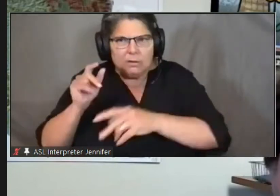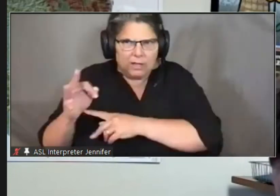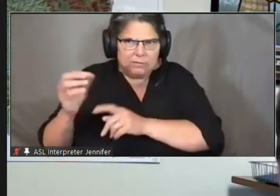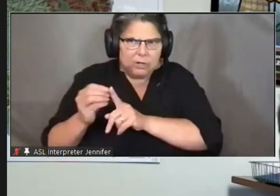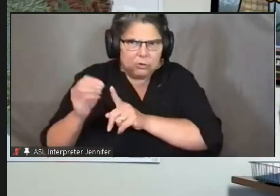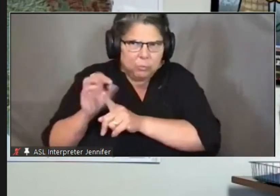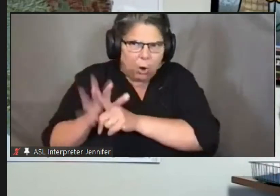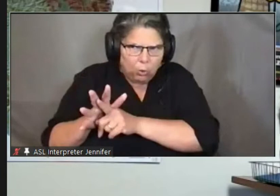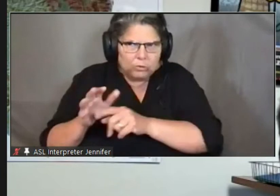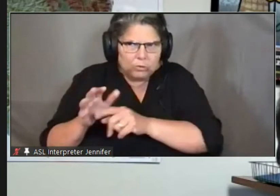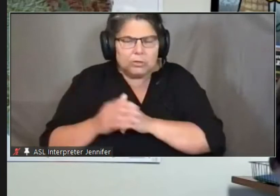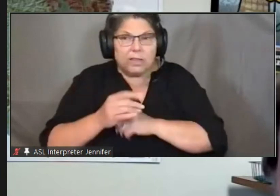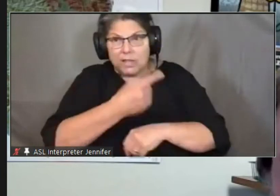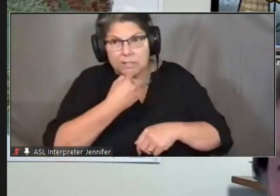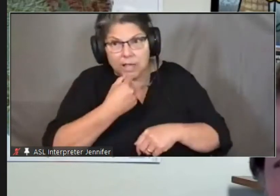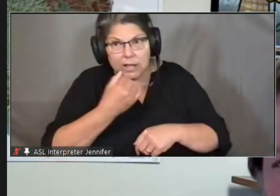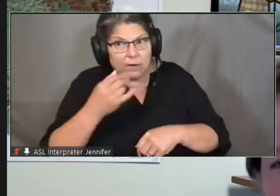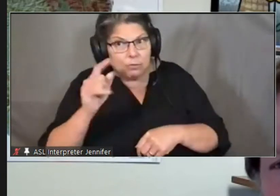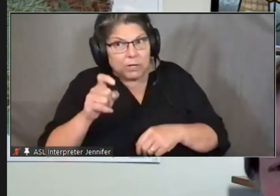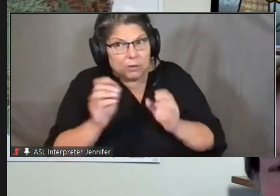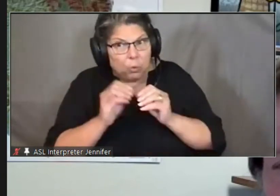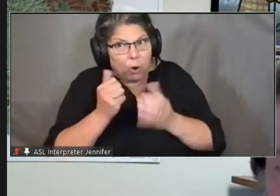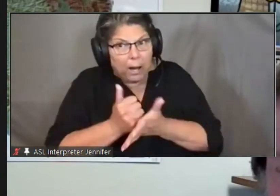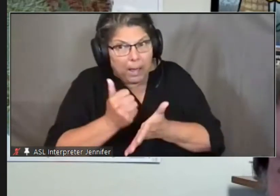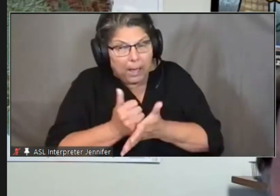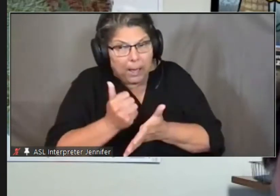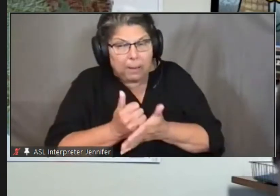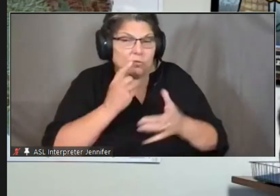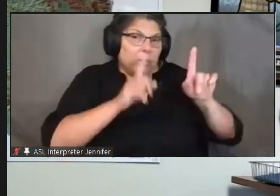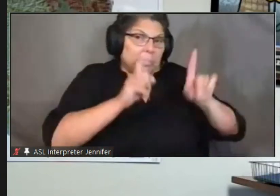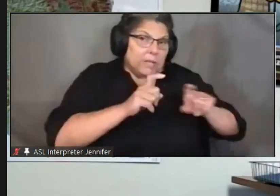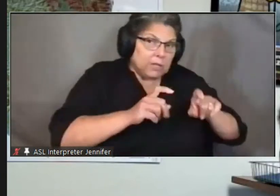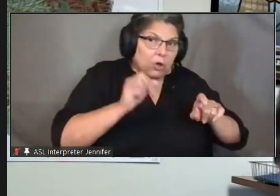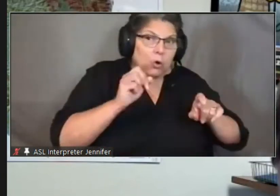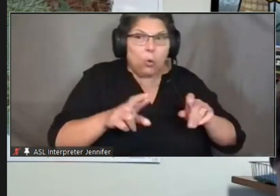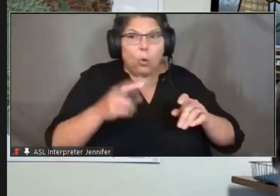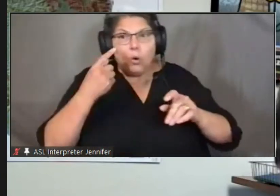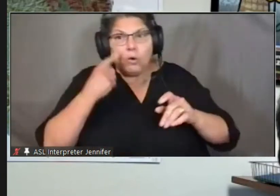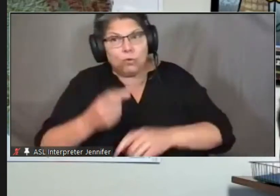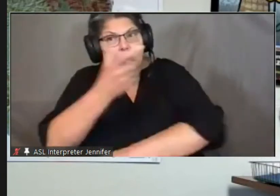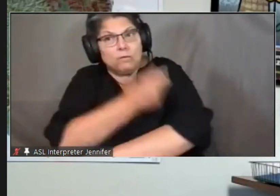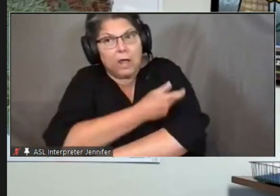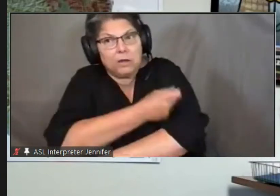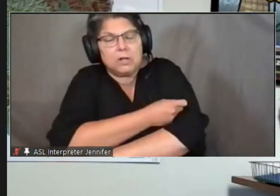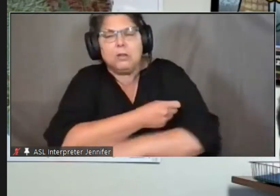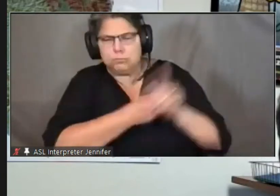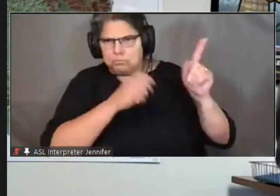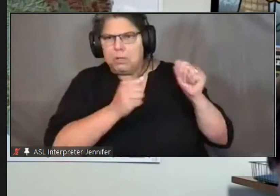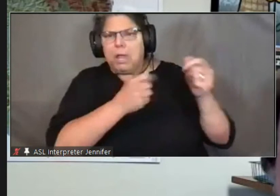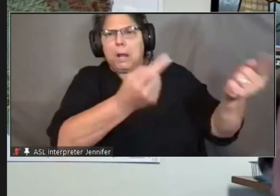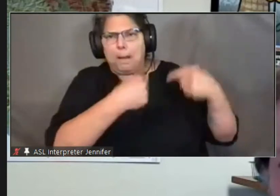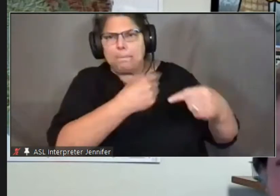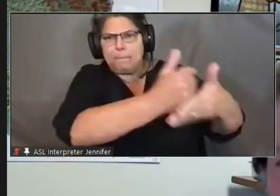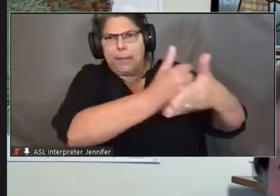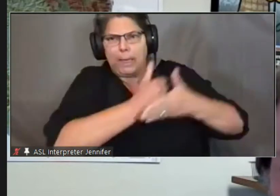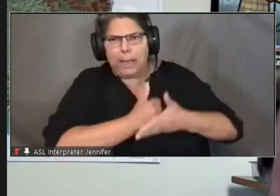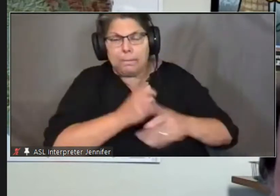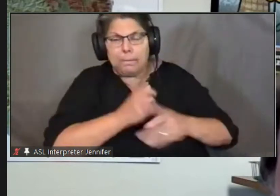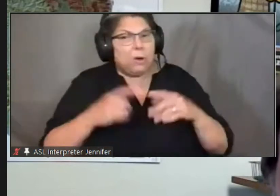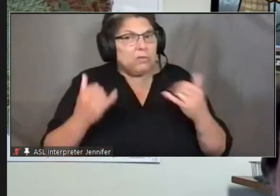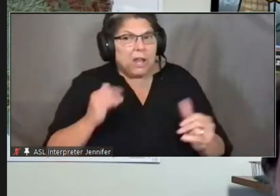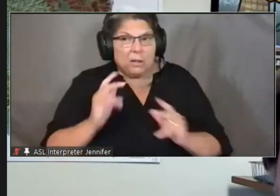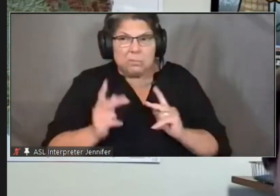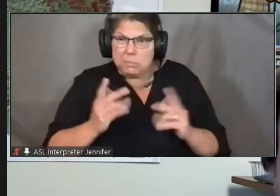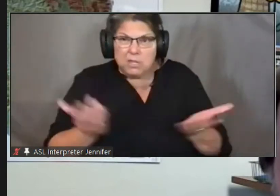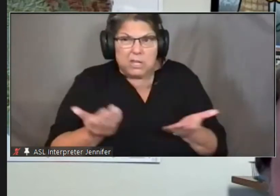we need more help with testing or with vaccinations, they would step up. But at this point, our county teams are doing a